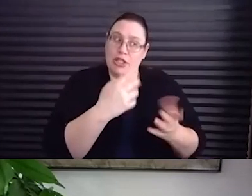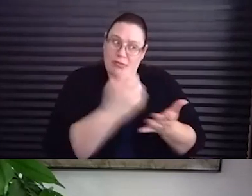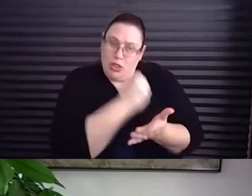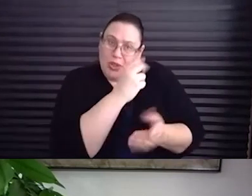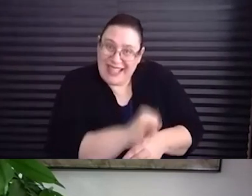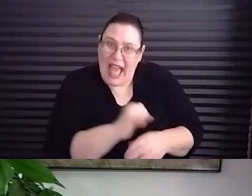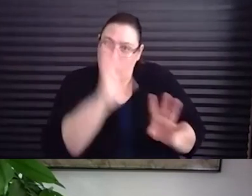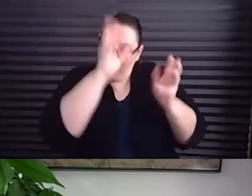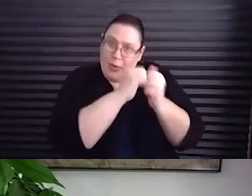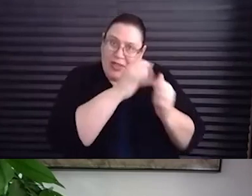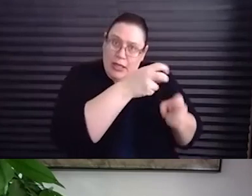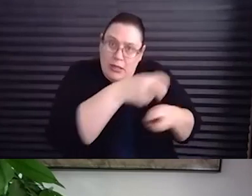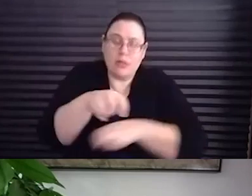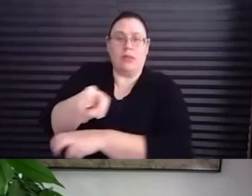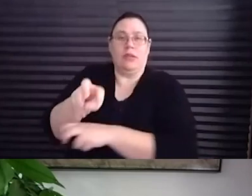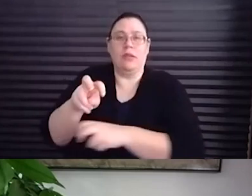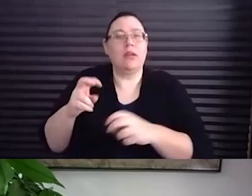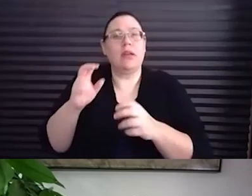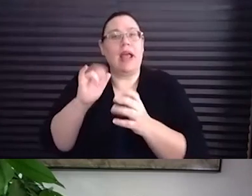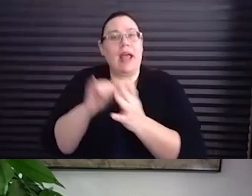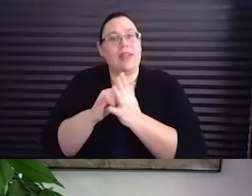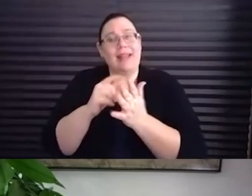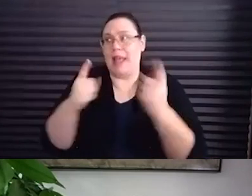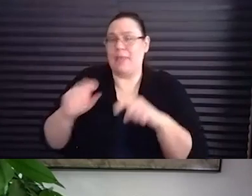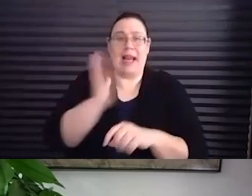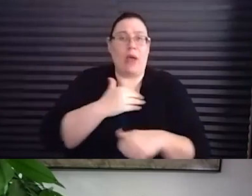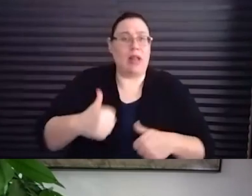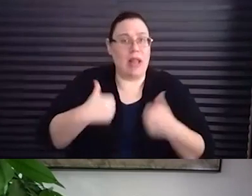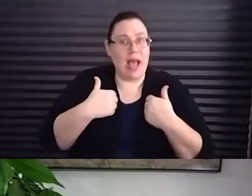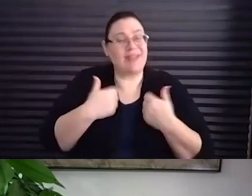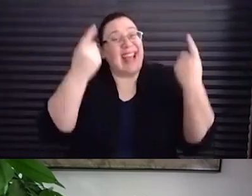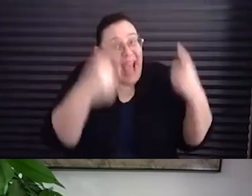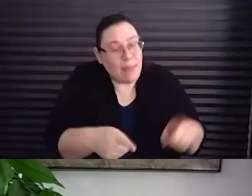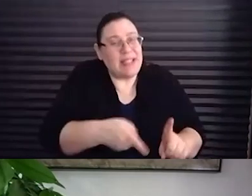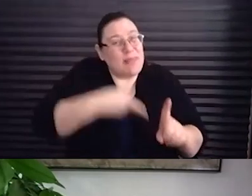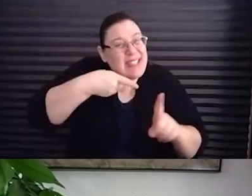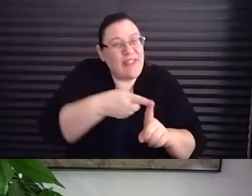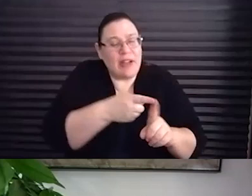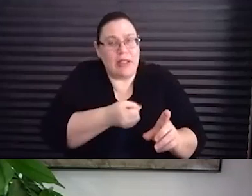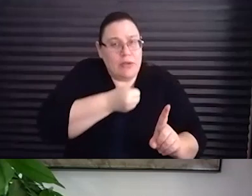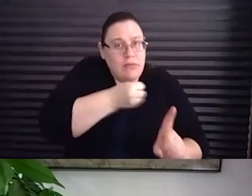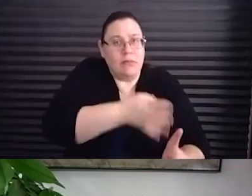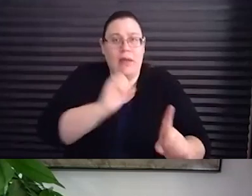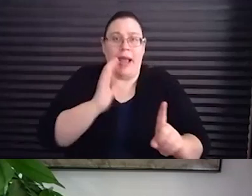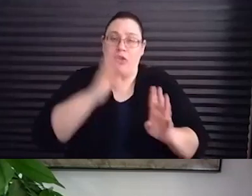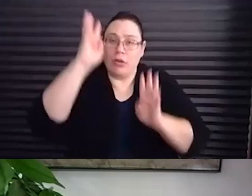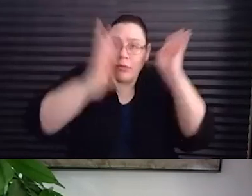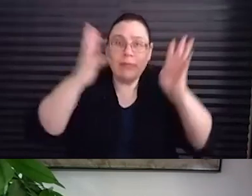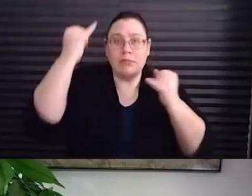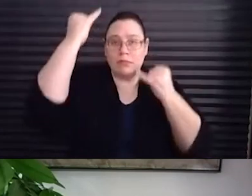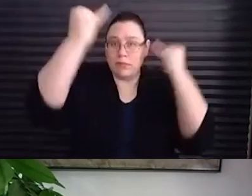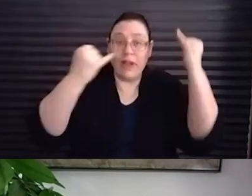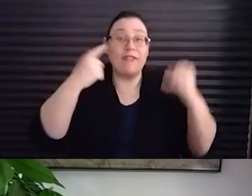I think it's a purpose. These things are coming in our life to stimulate our creativity and imagination. Imagination for